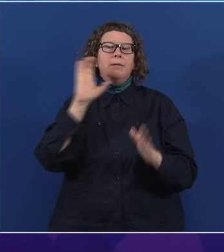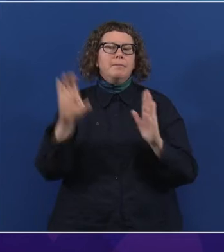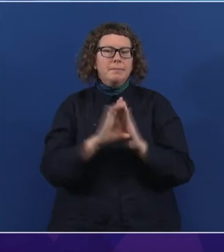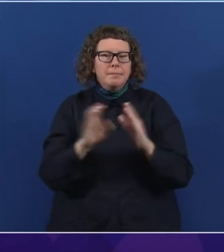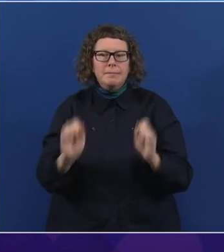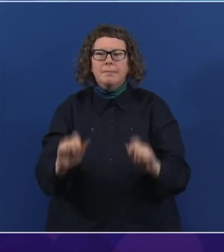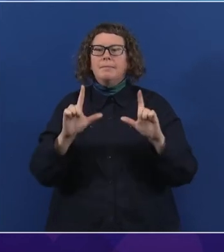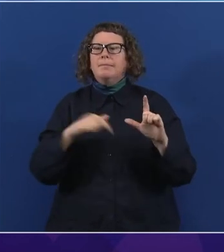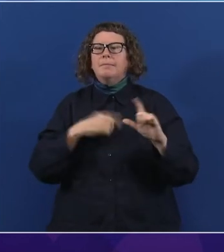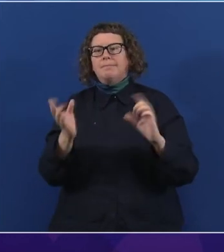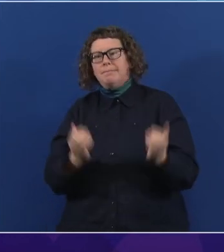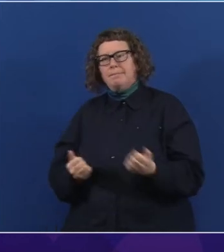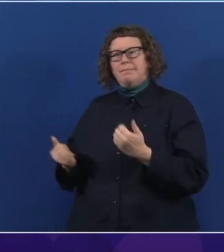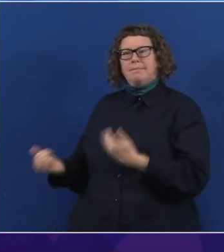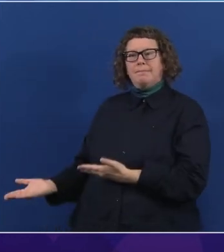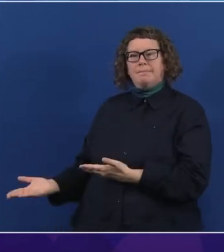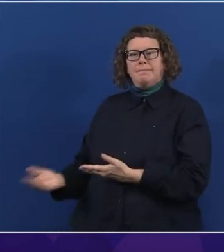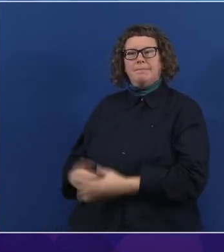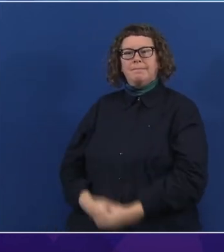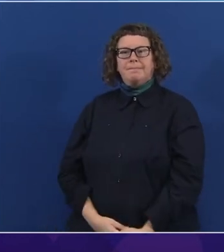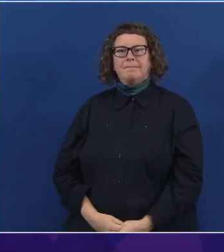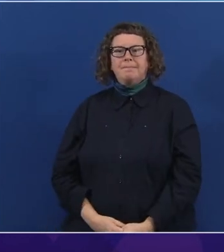hashtag SAIT2021.